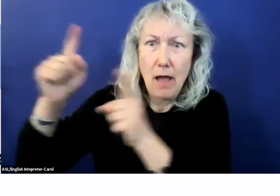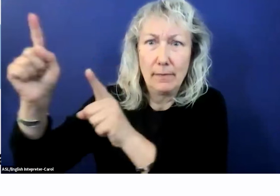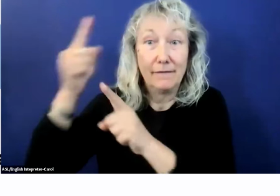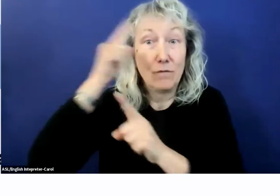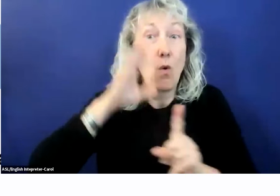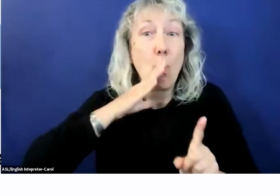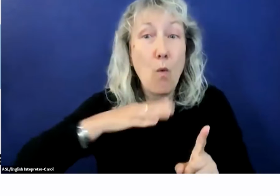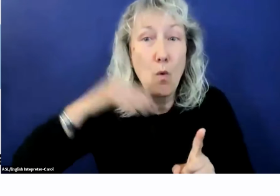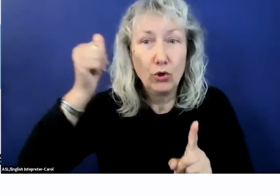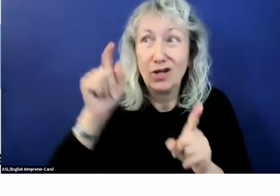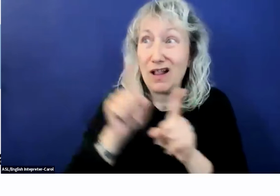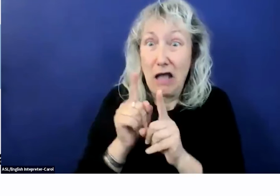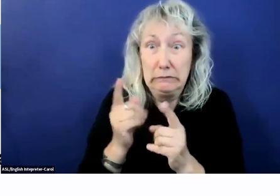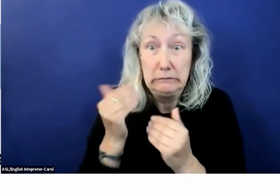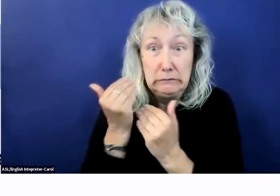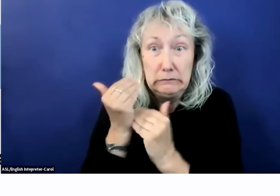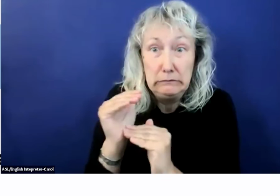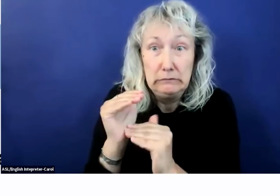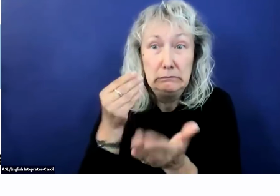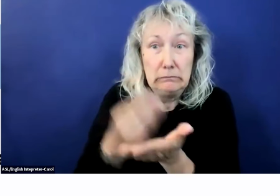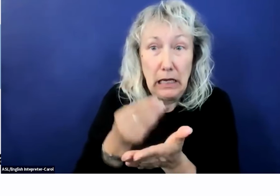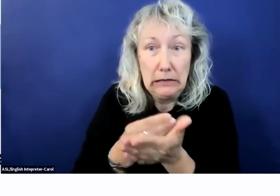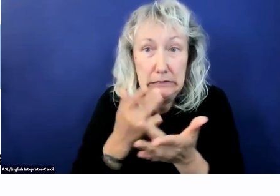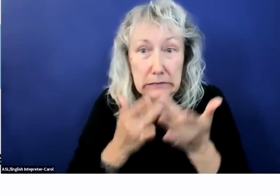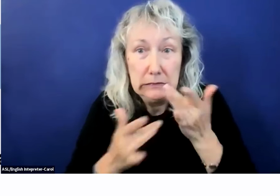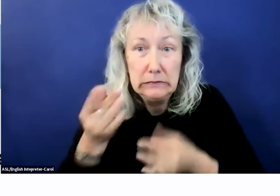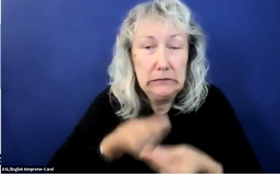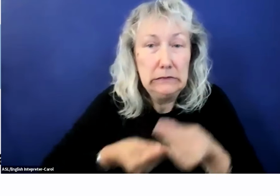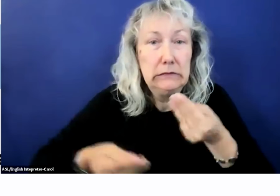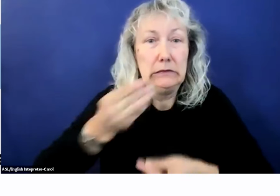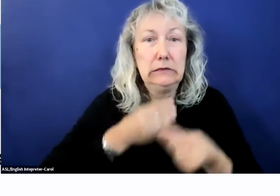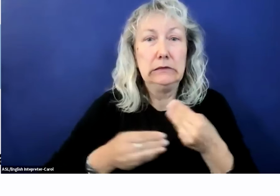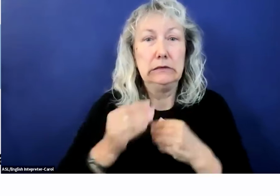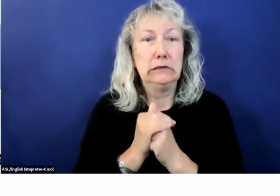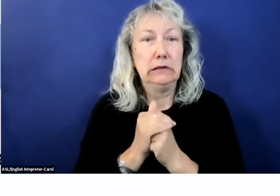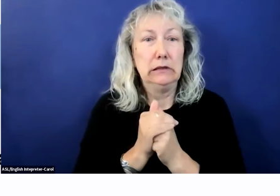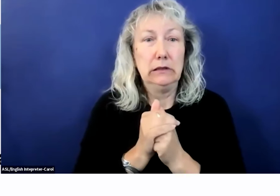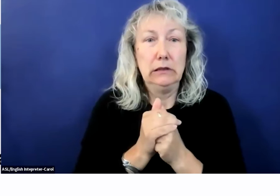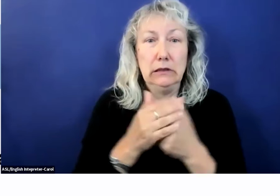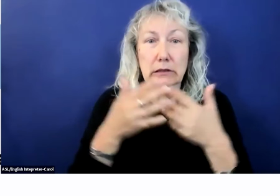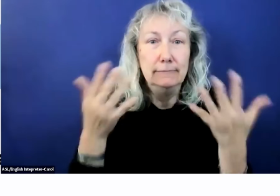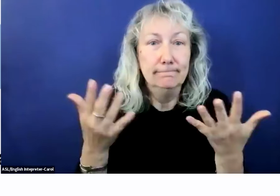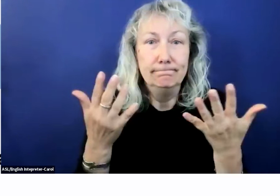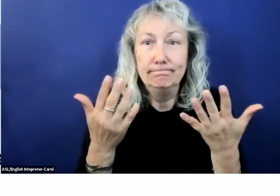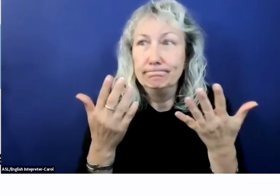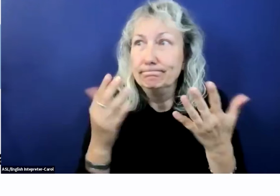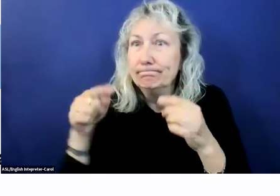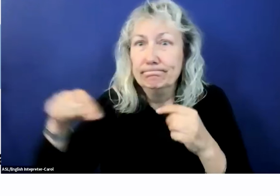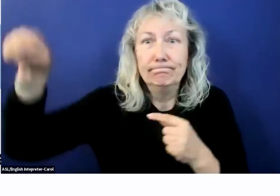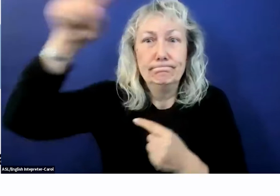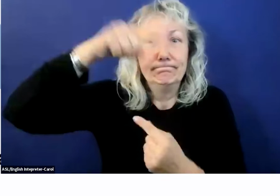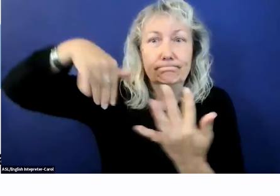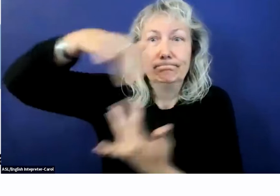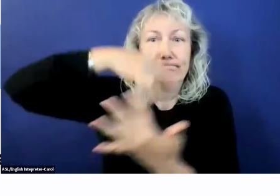living on a fixed income, having a limited support network, or having accessibility or functional